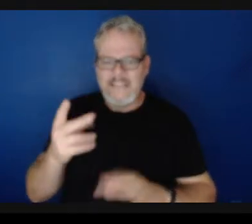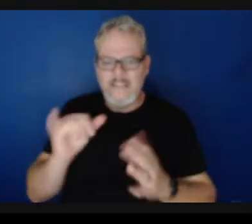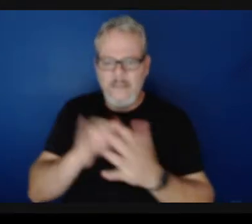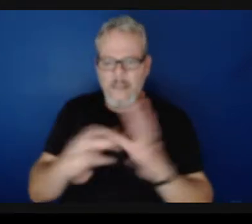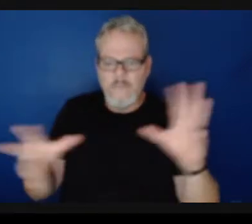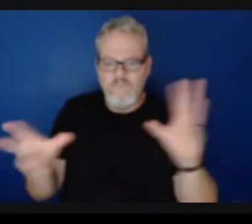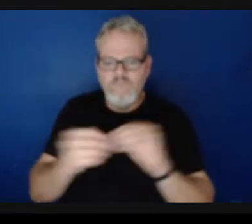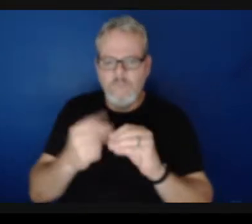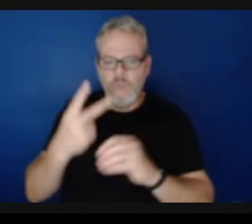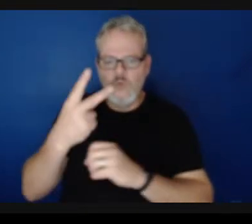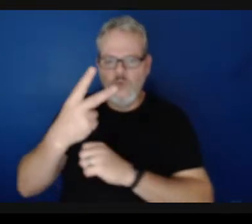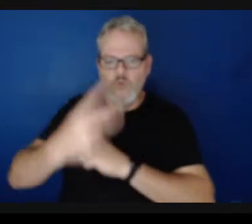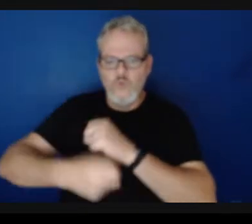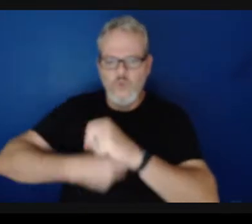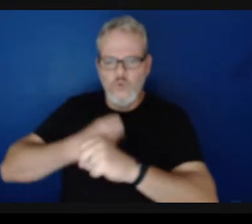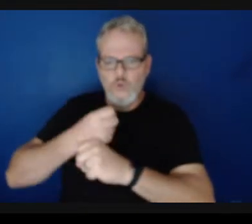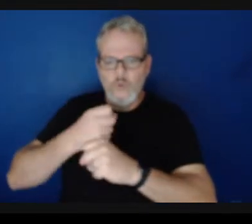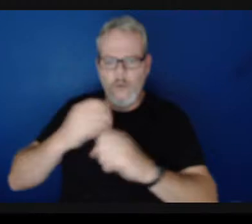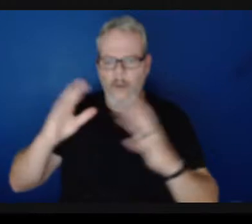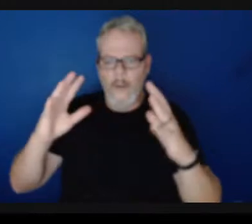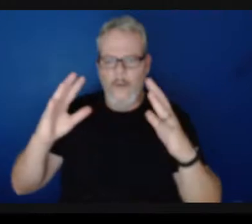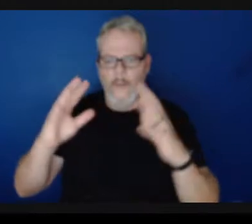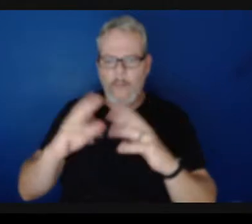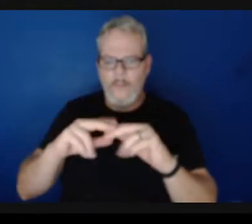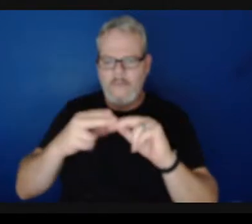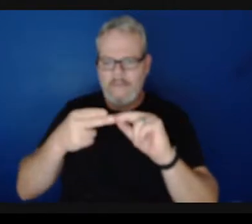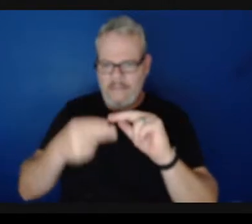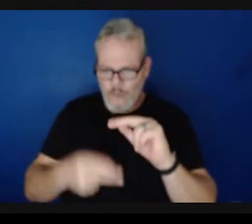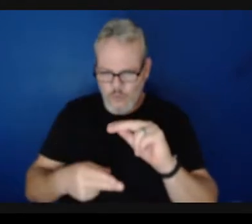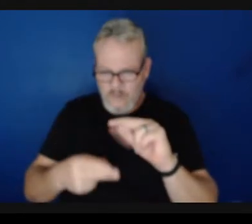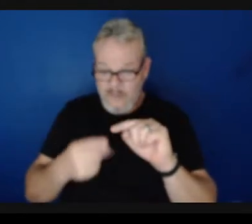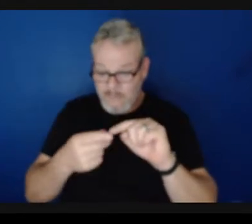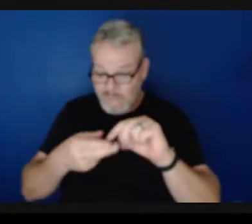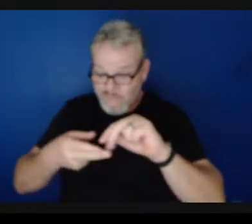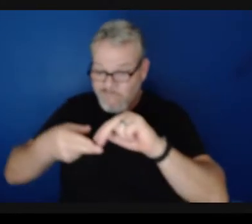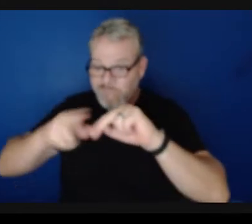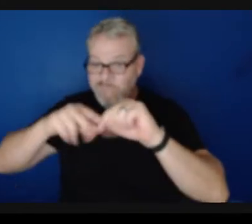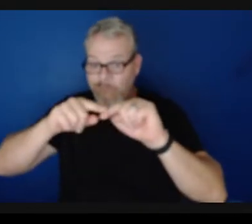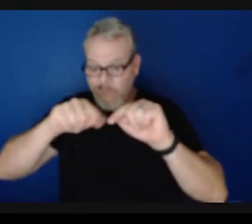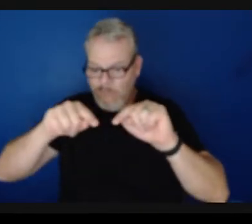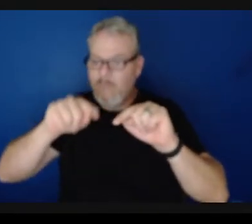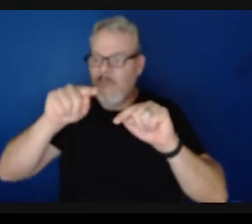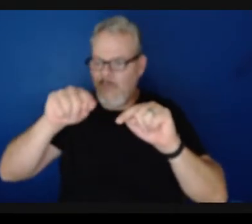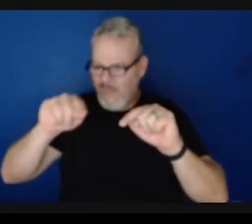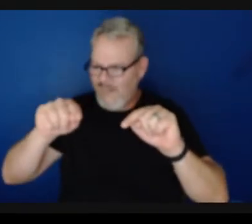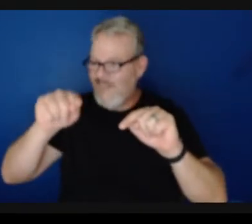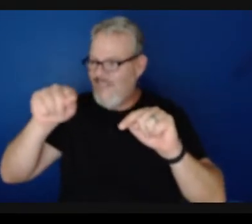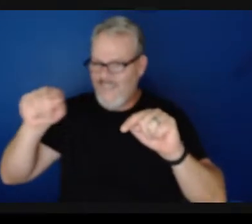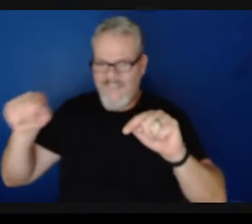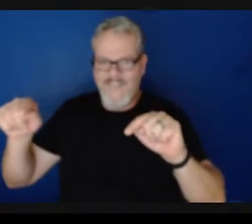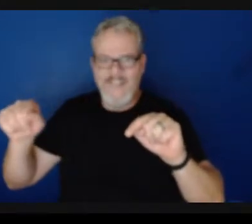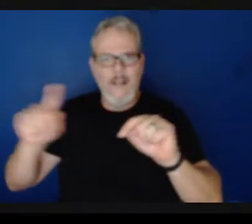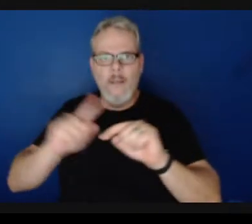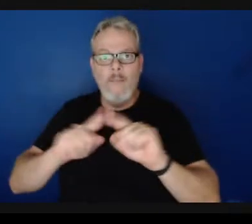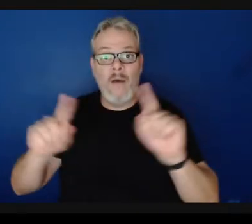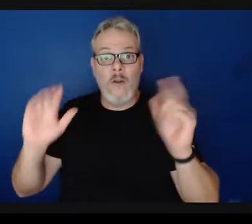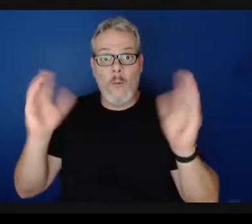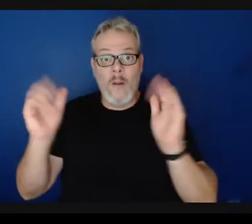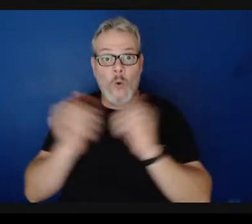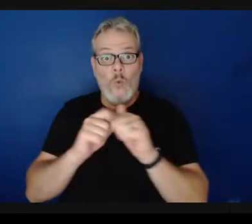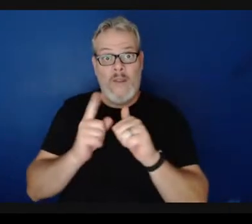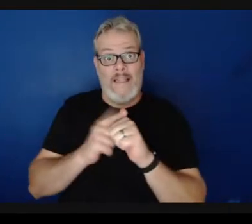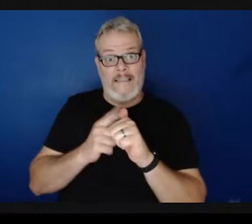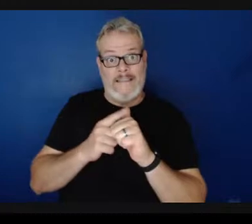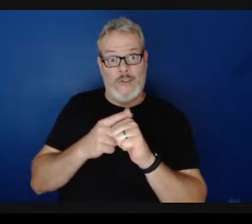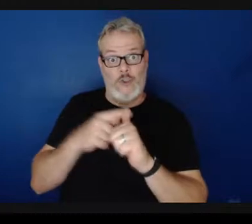in elevation at Pu'o'o, a little bump up, and little wiggles and adjustments, but nothing like that initial pulse. That was the